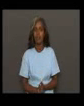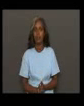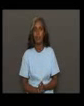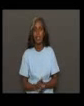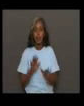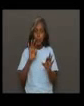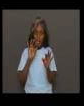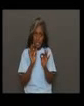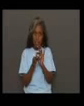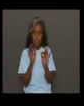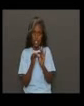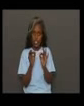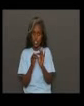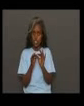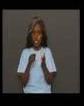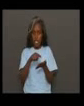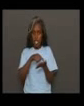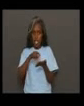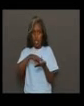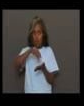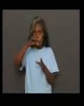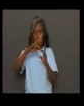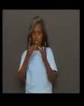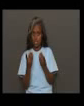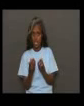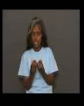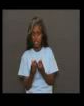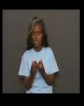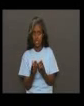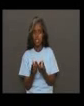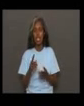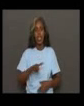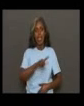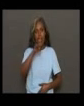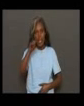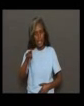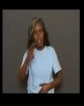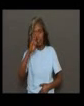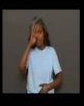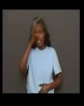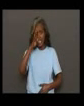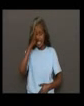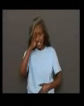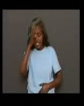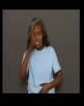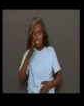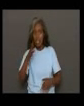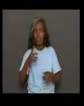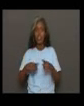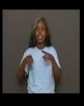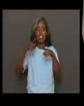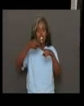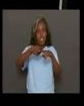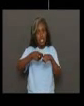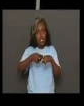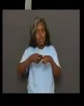By definition, a conic section is a curve created at the intersection